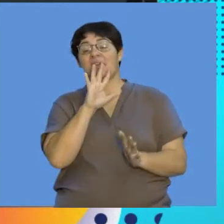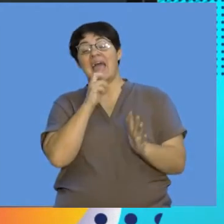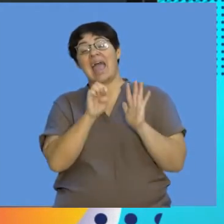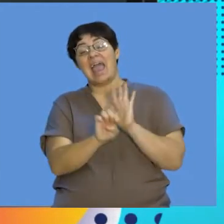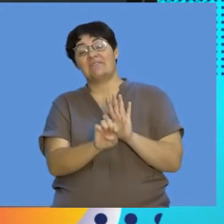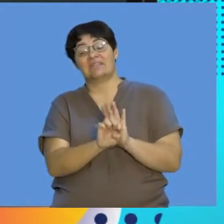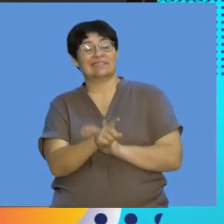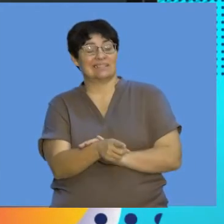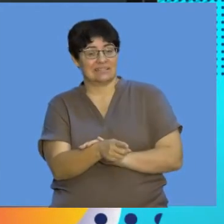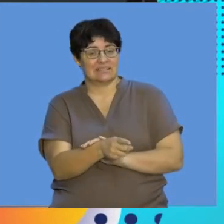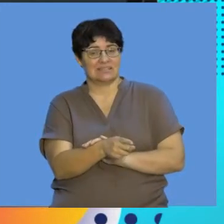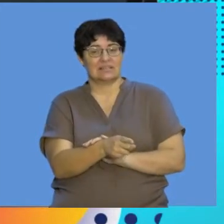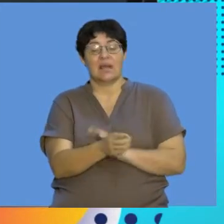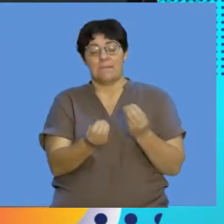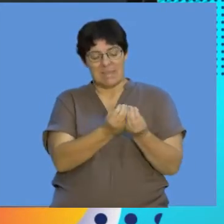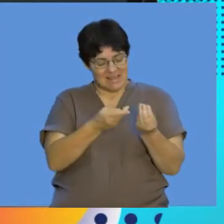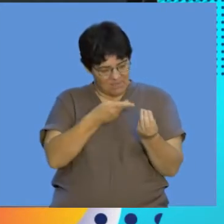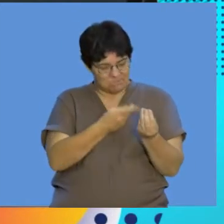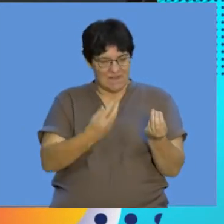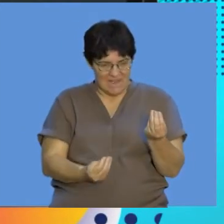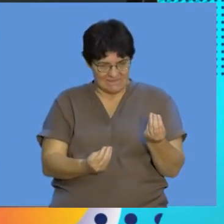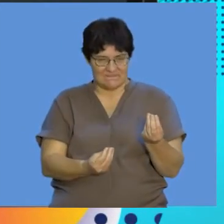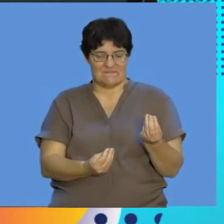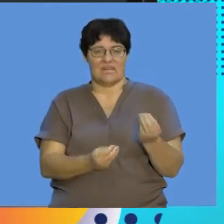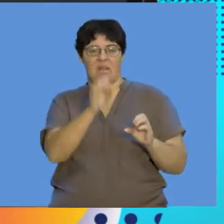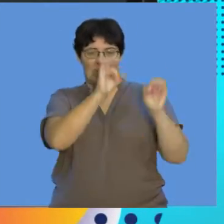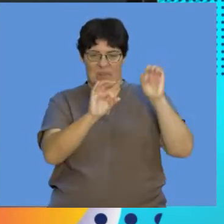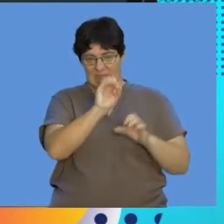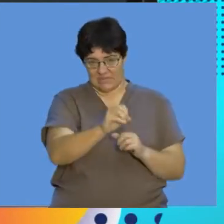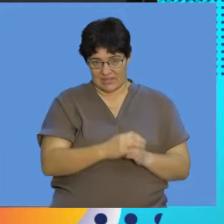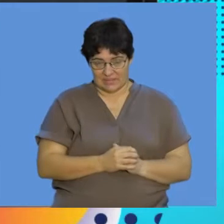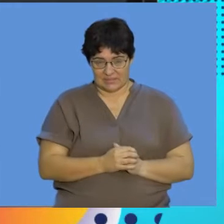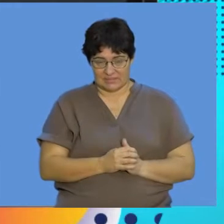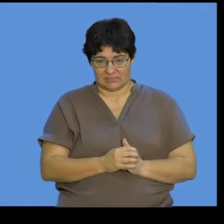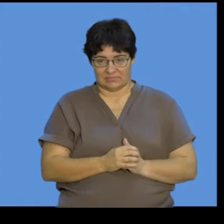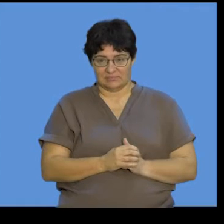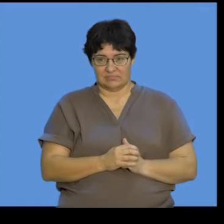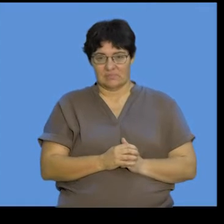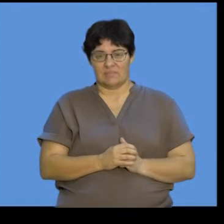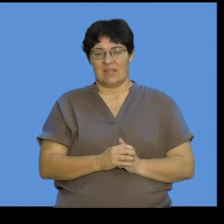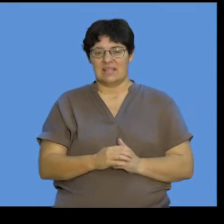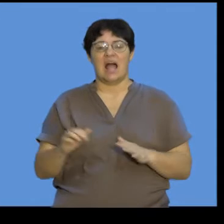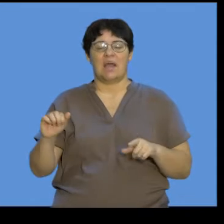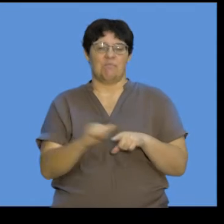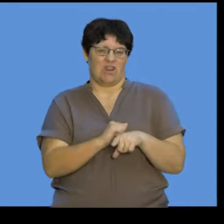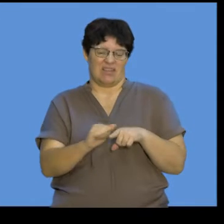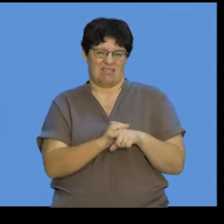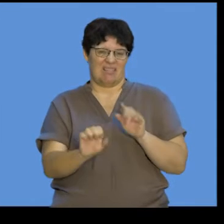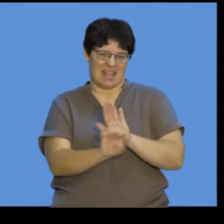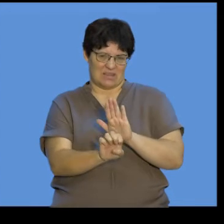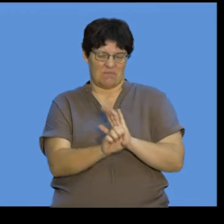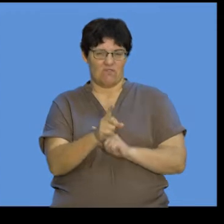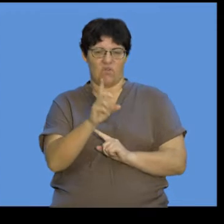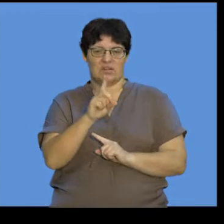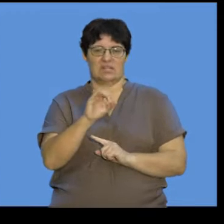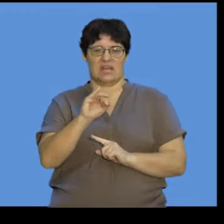that matter indeed consists of particles, right? So these are the practical examples in as far as diffusion,